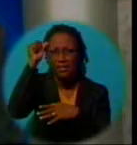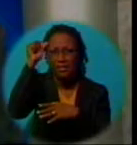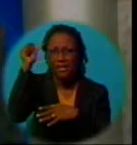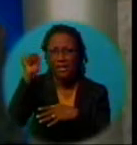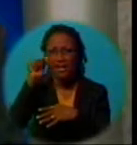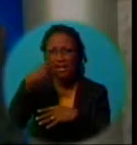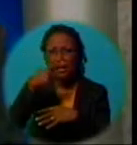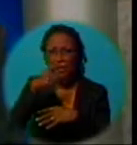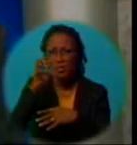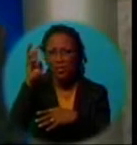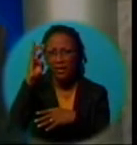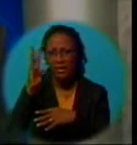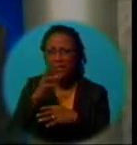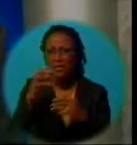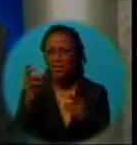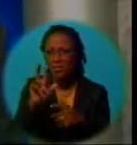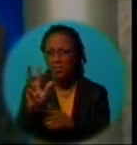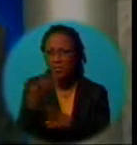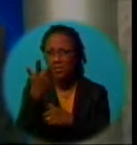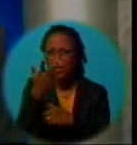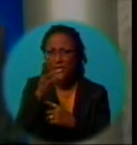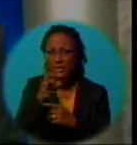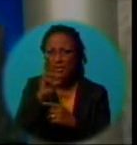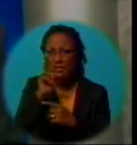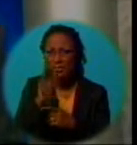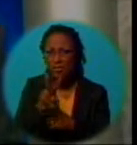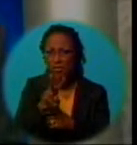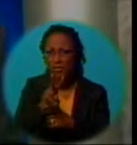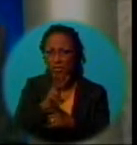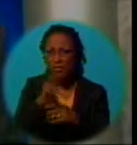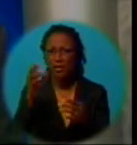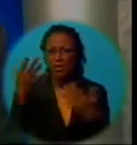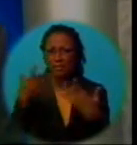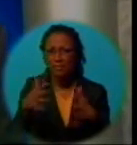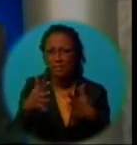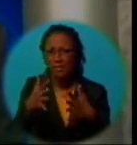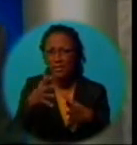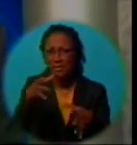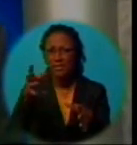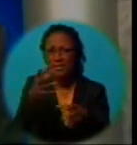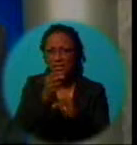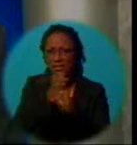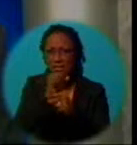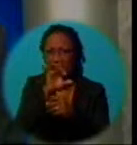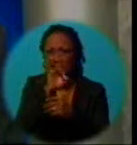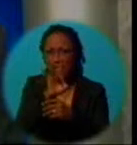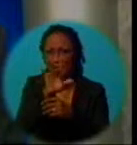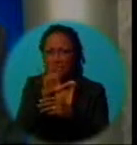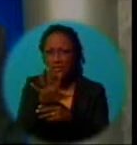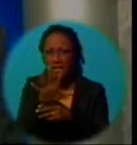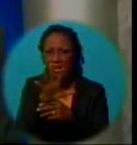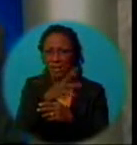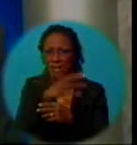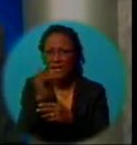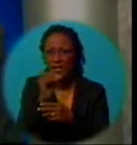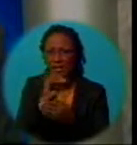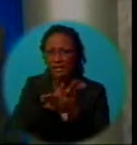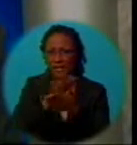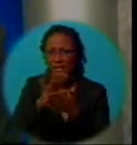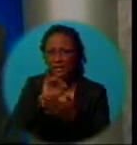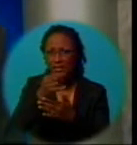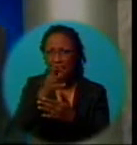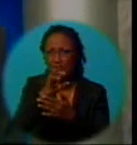62-kilogram weight class, completing the snatch at 85 kilograms and the clean and jerk in a personal best 120